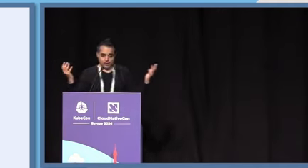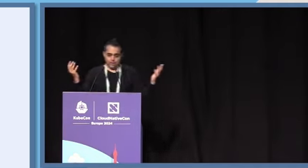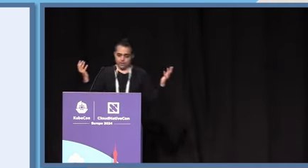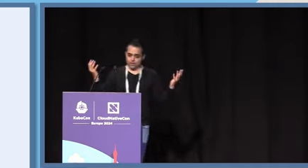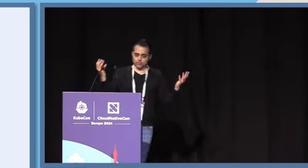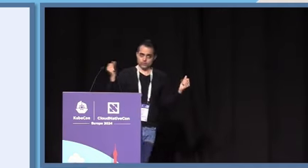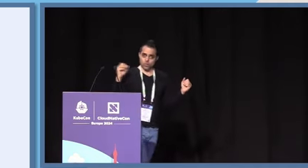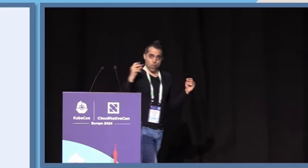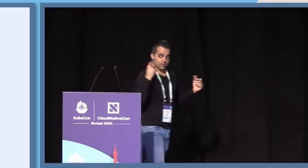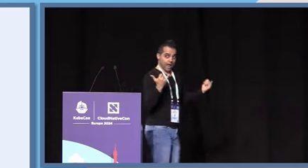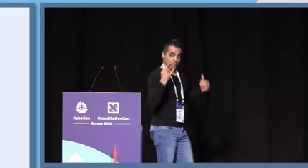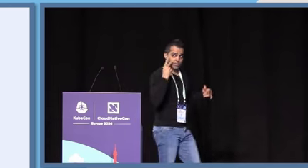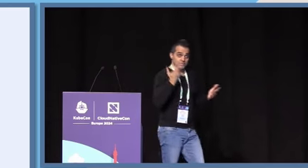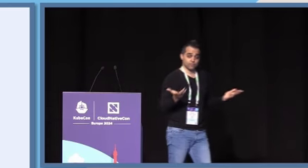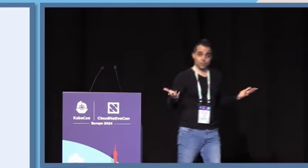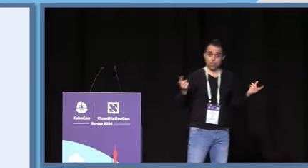happen.